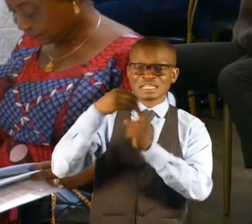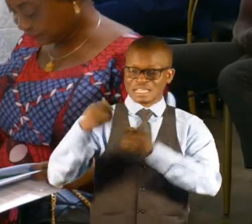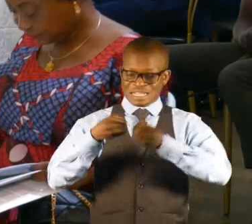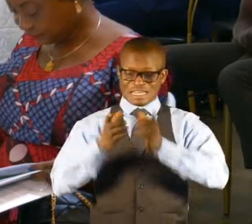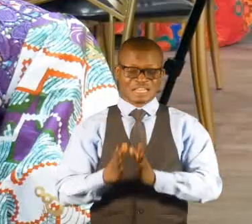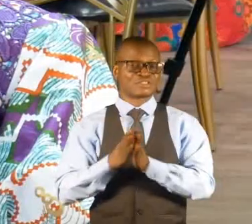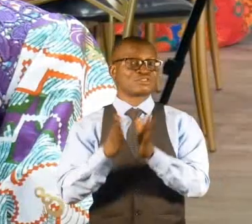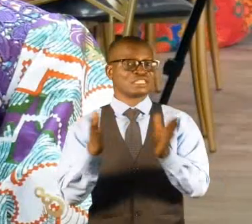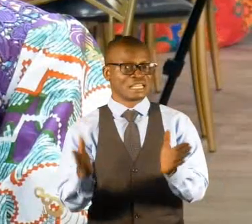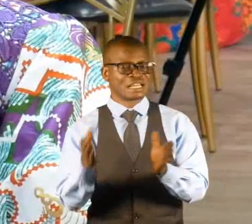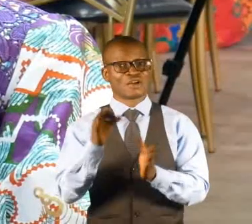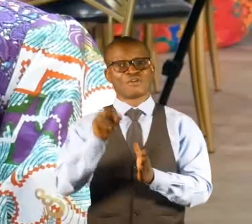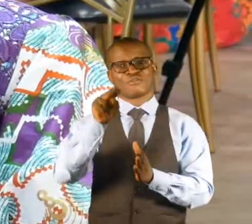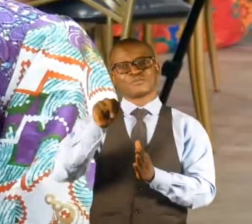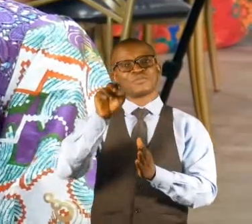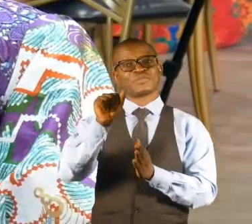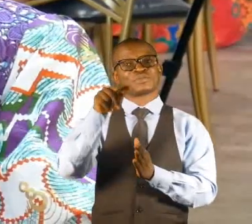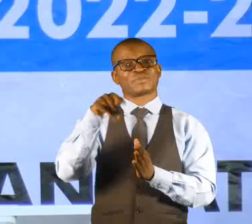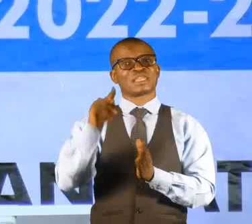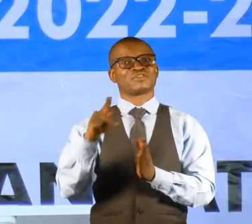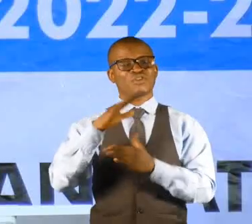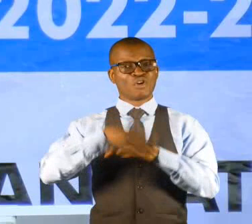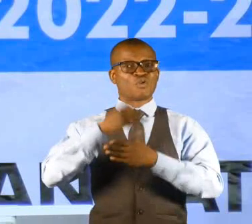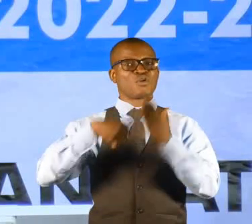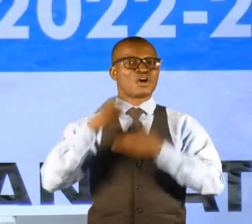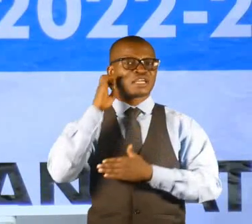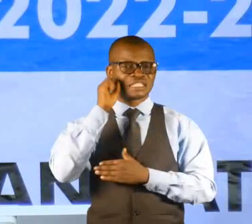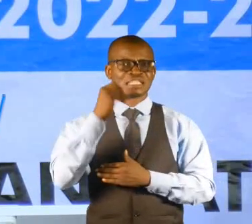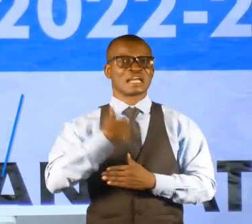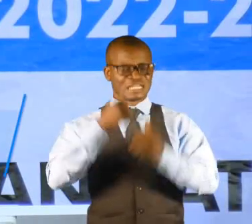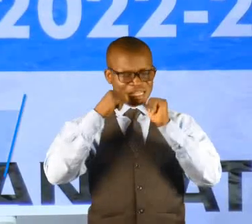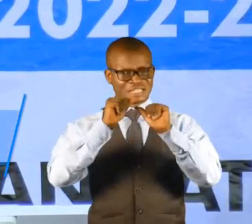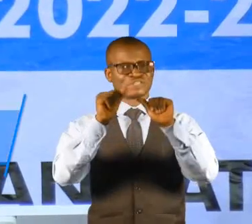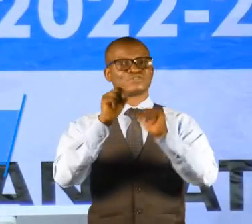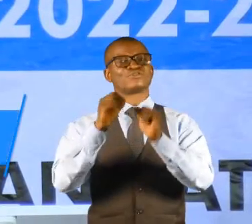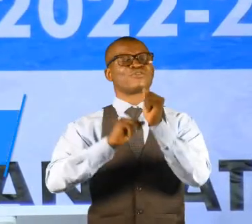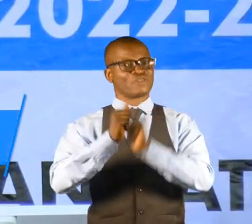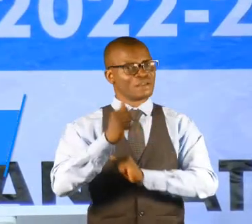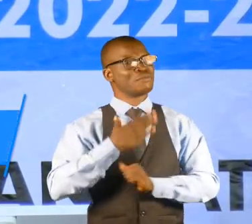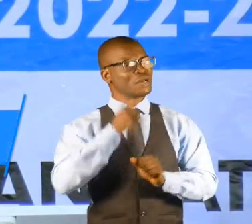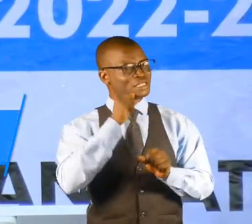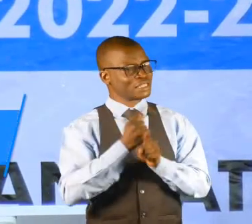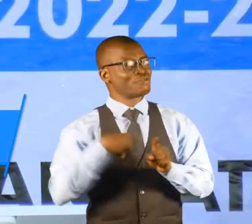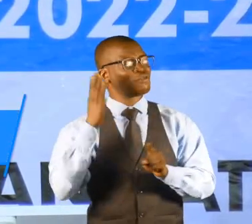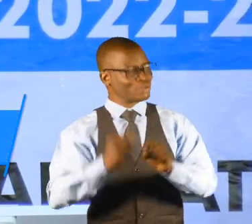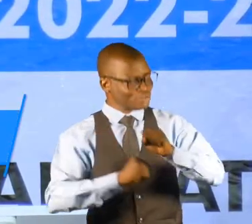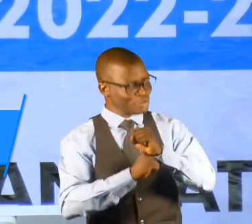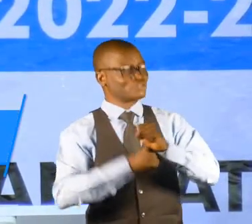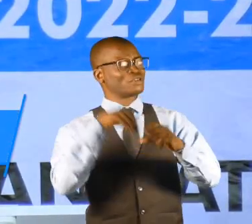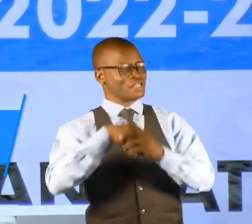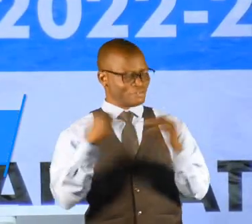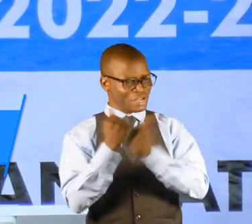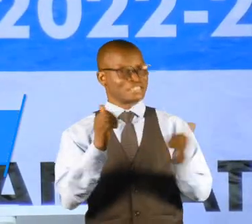everyone, and in particular the Director General of NAPTIP on what has been achieved so far, and my assurances that we will continue